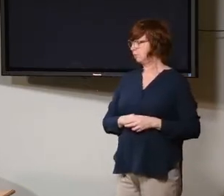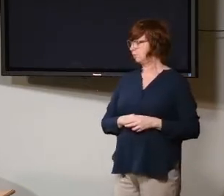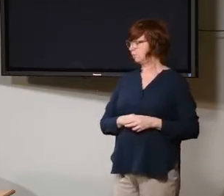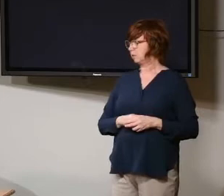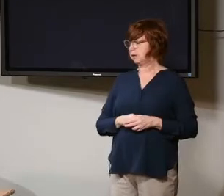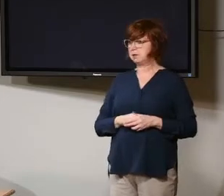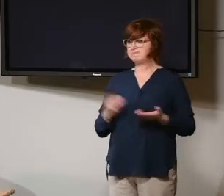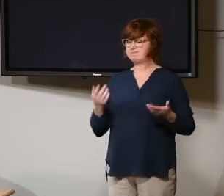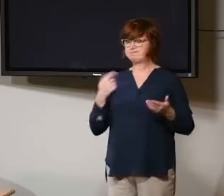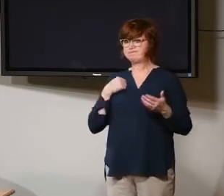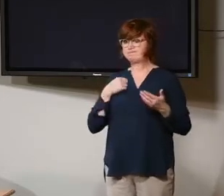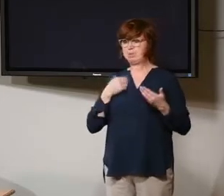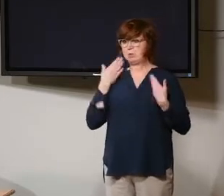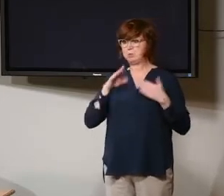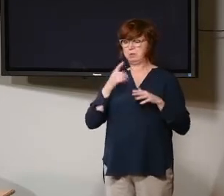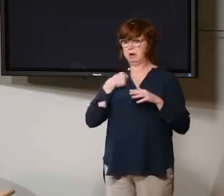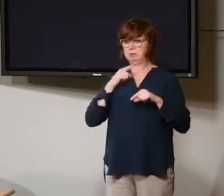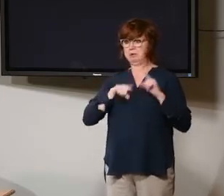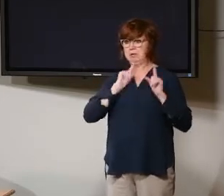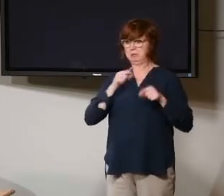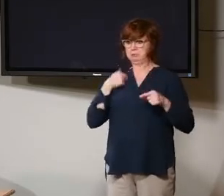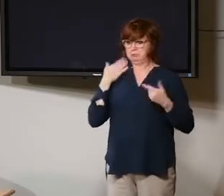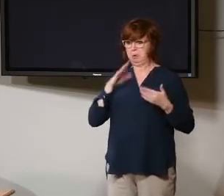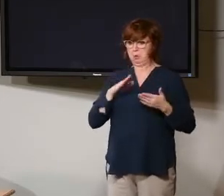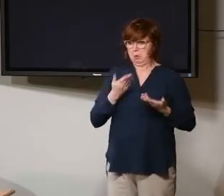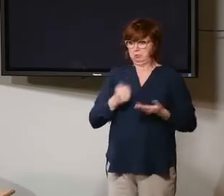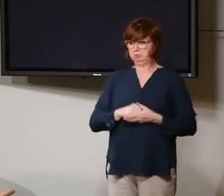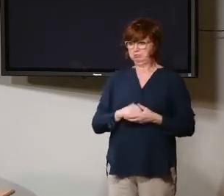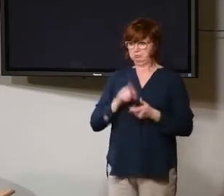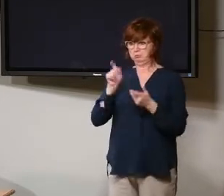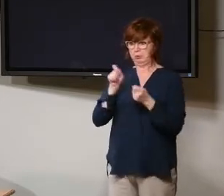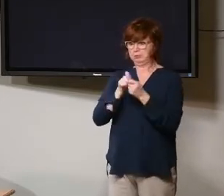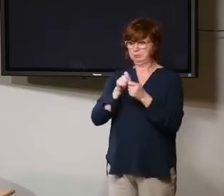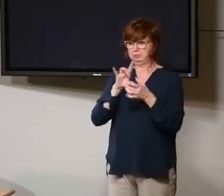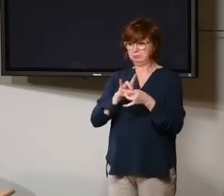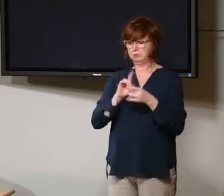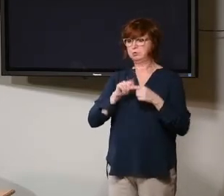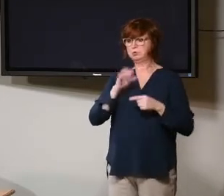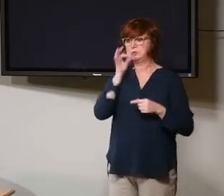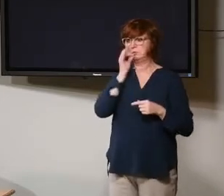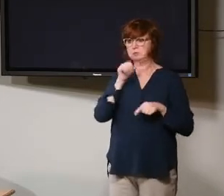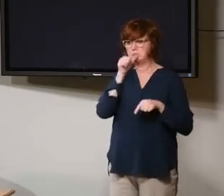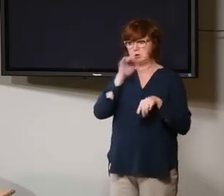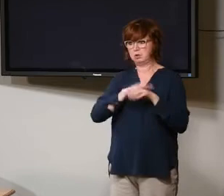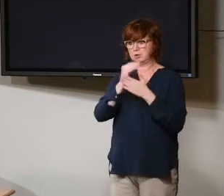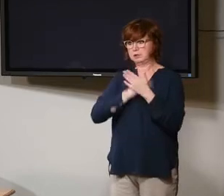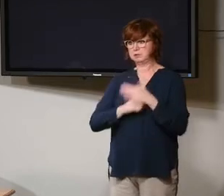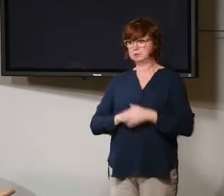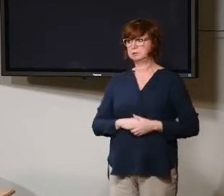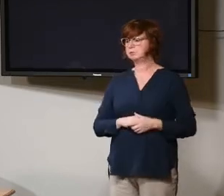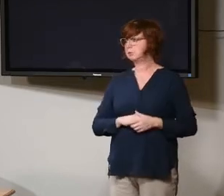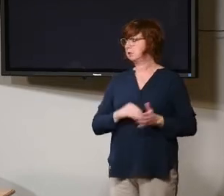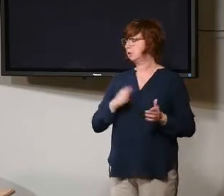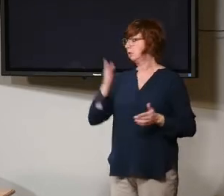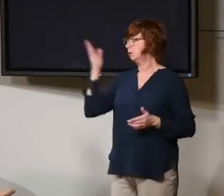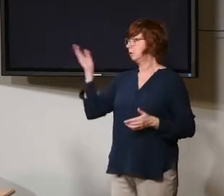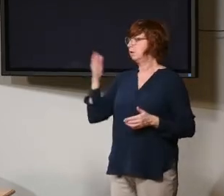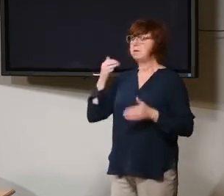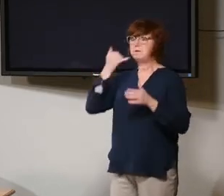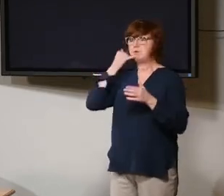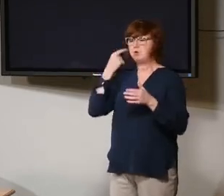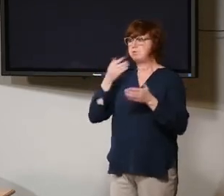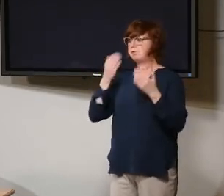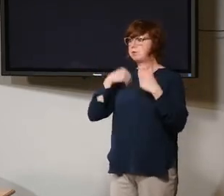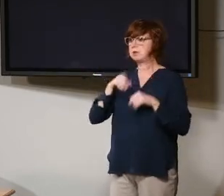For that I don't have an answer for you. We can provide an answer, Steph, specific to cannabis, but it is not on the list. We're going to go to the line for the next